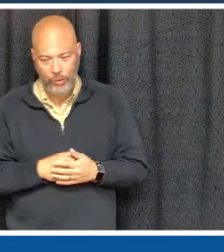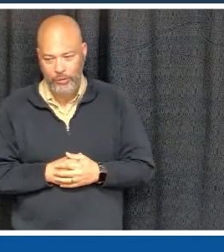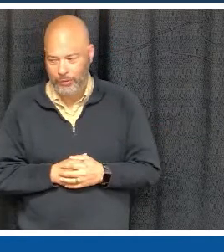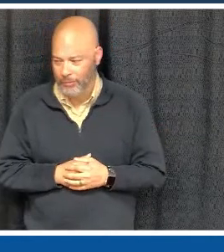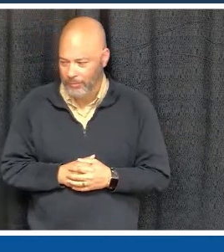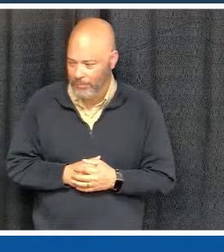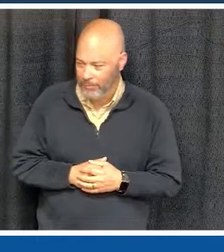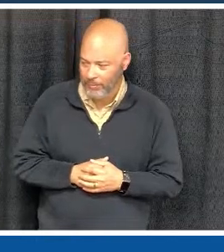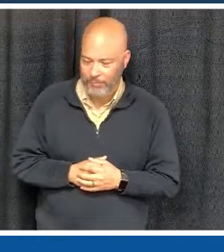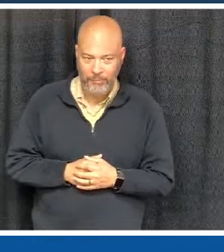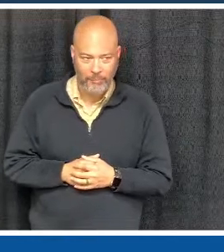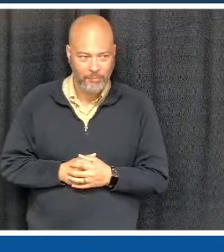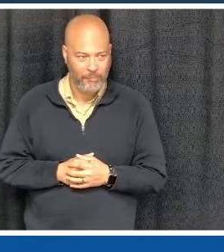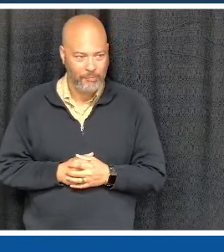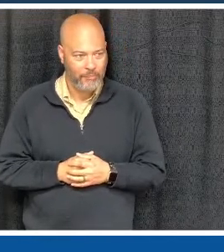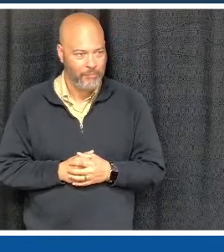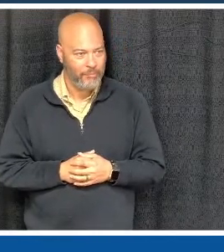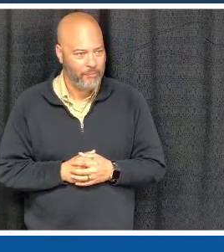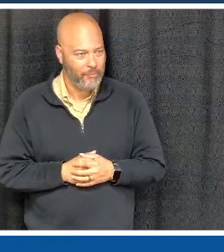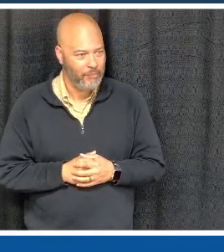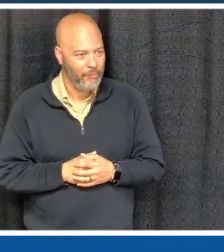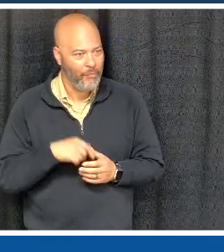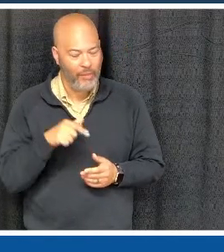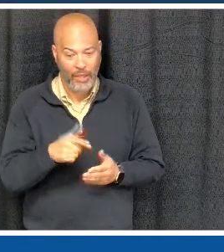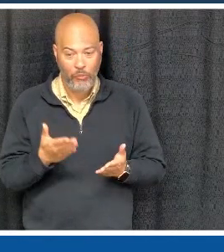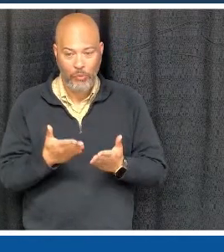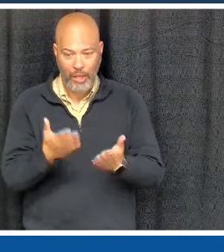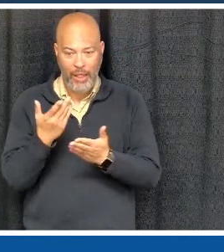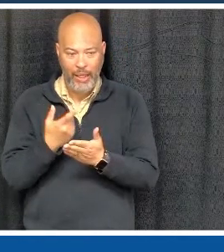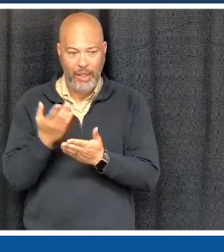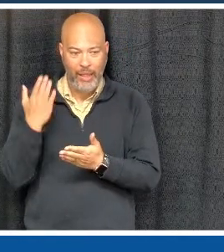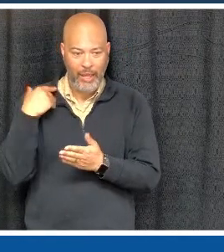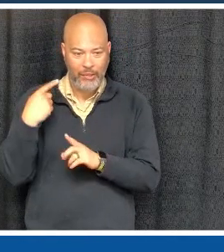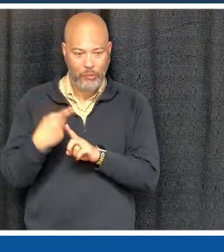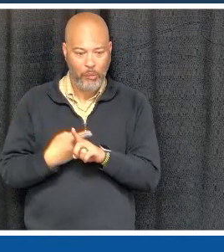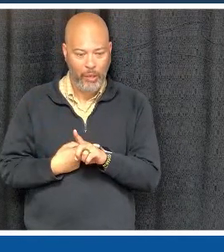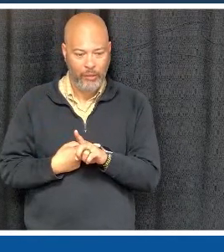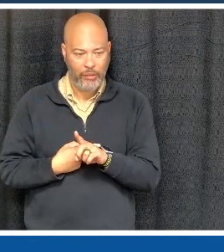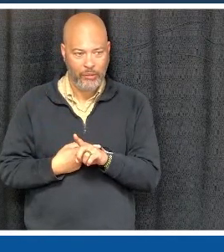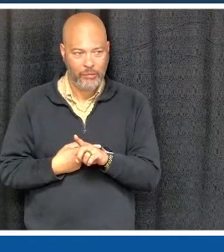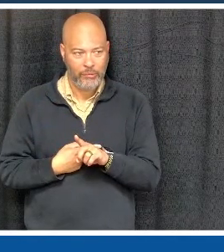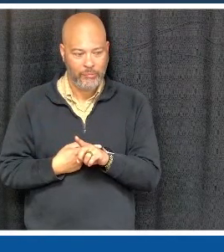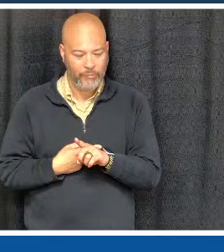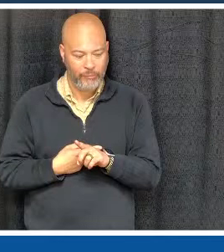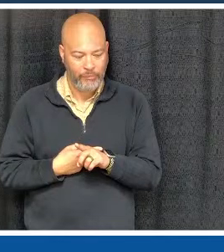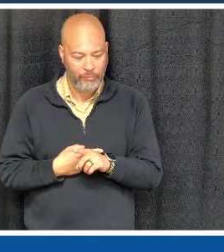All right. This was presented last month, and this was,